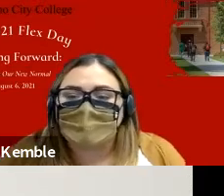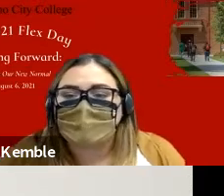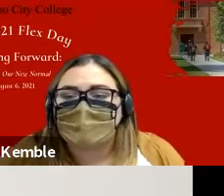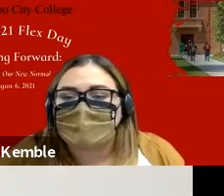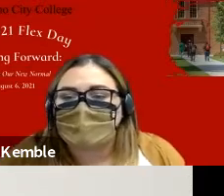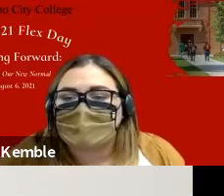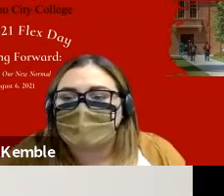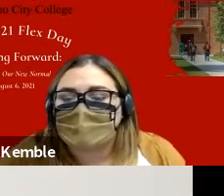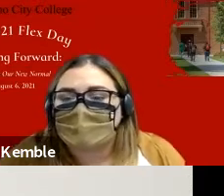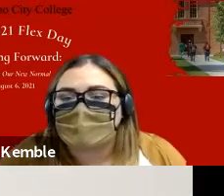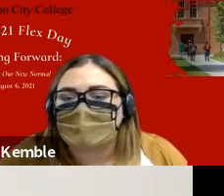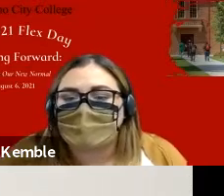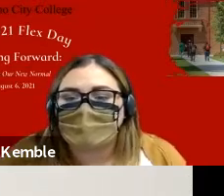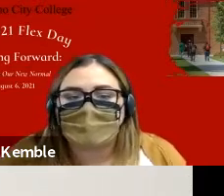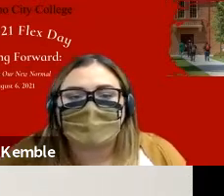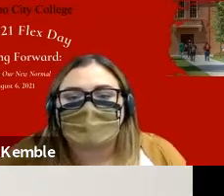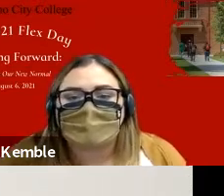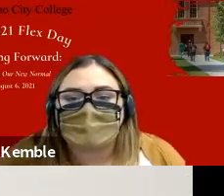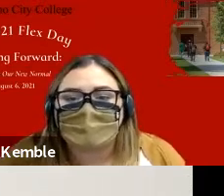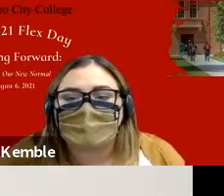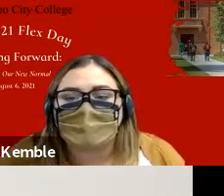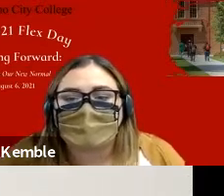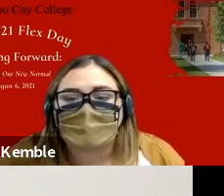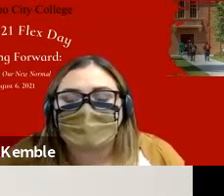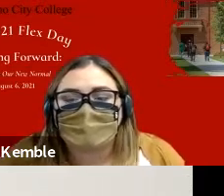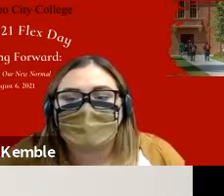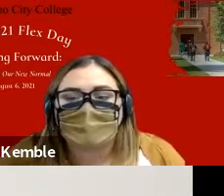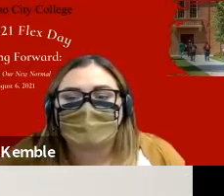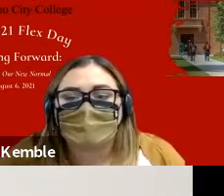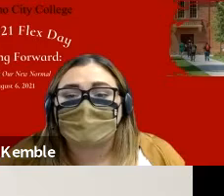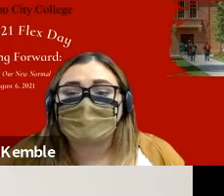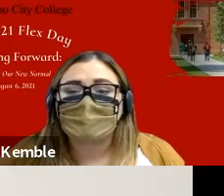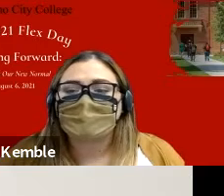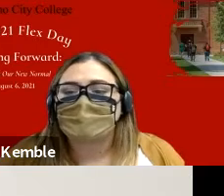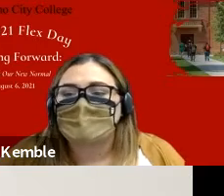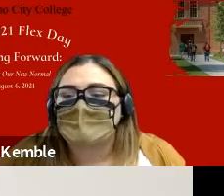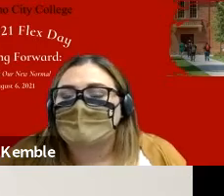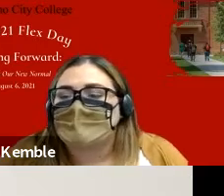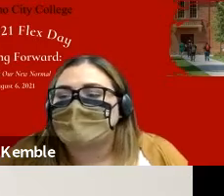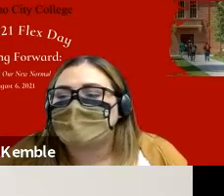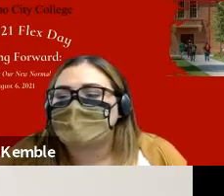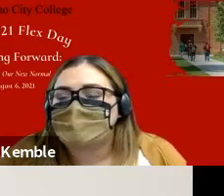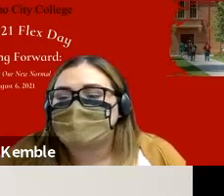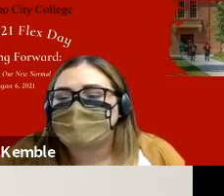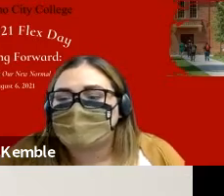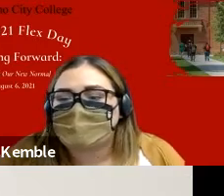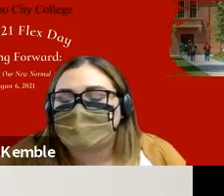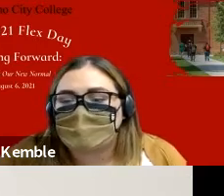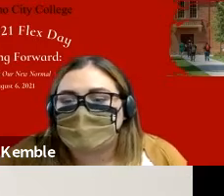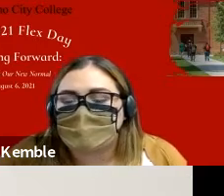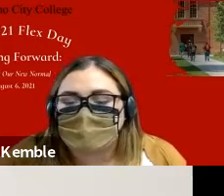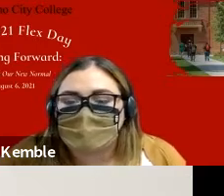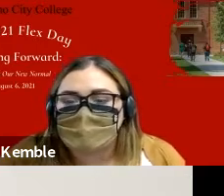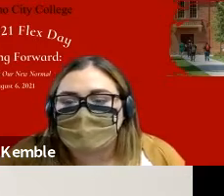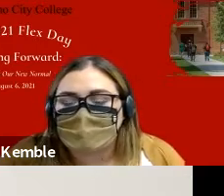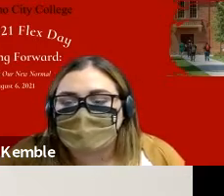throughout the plan year. And one of them is the coordination of benefits form. And that one is to ensure that